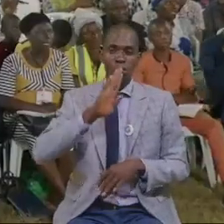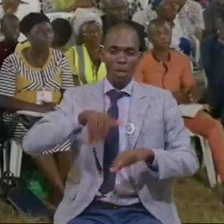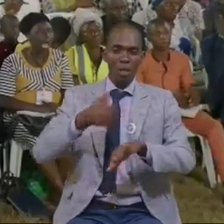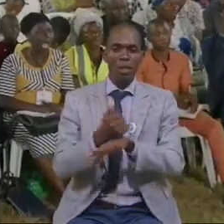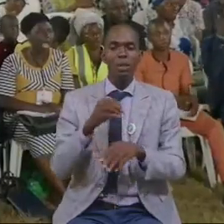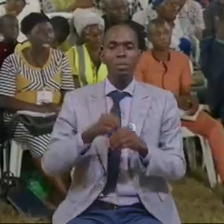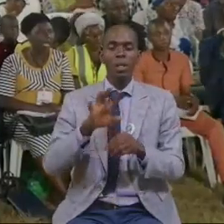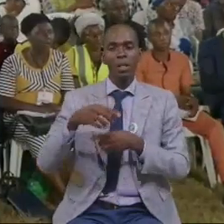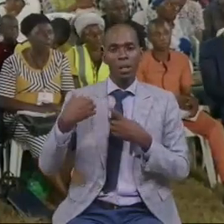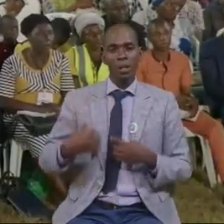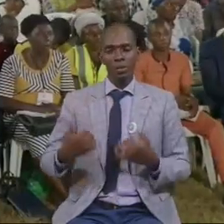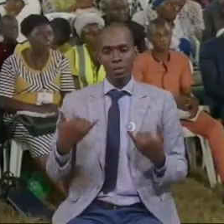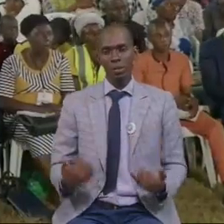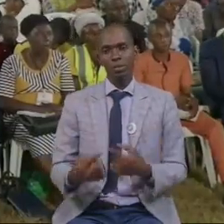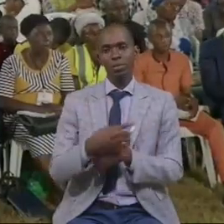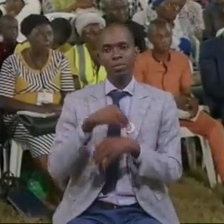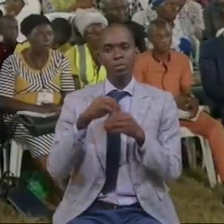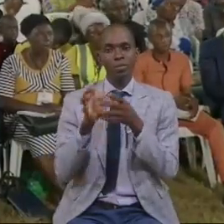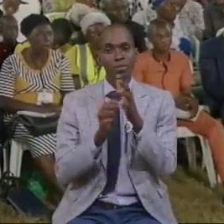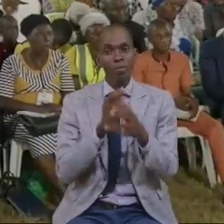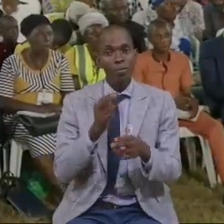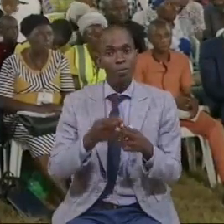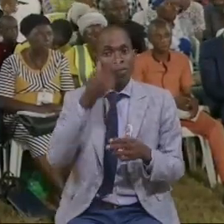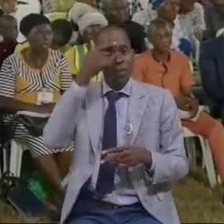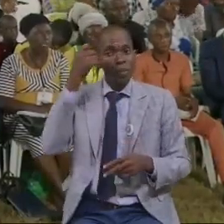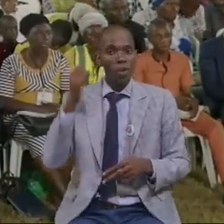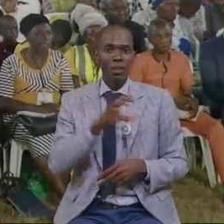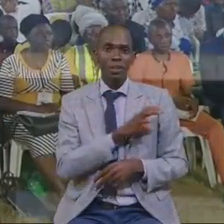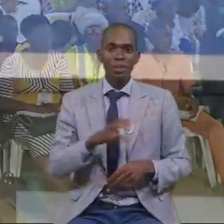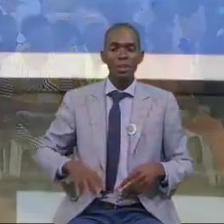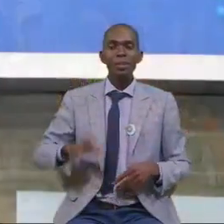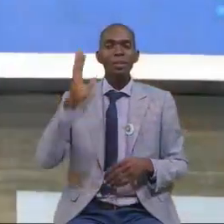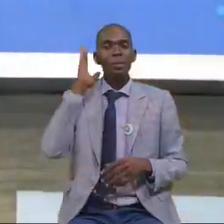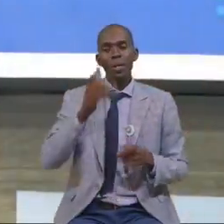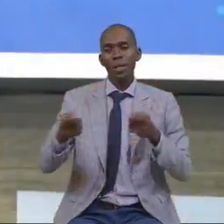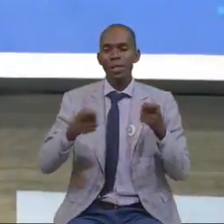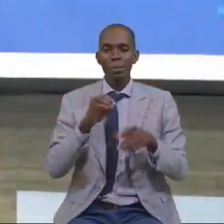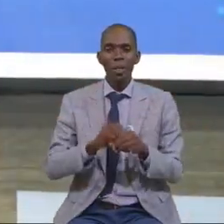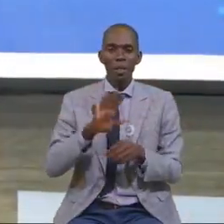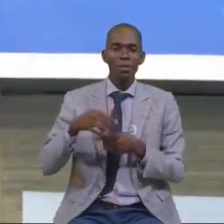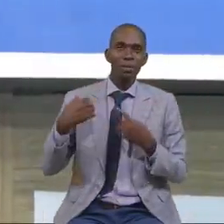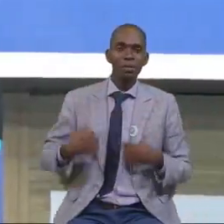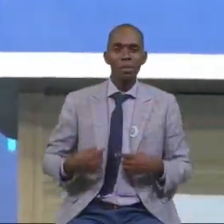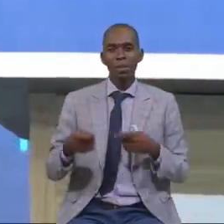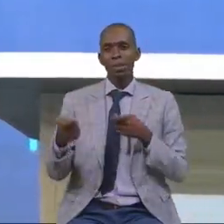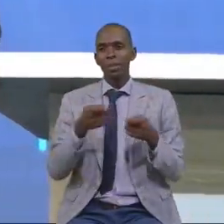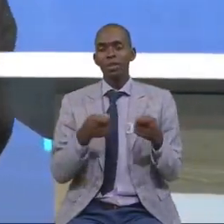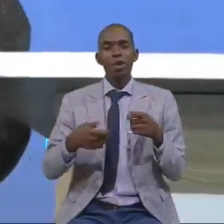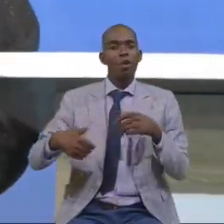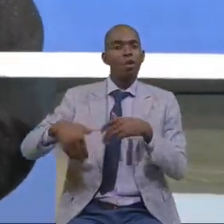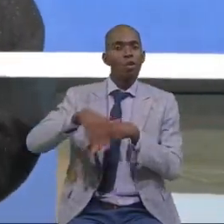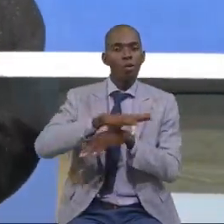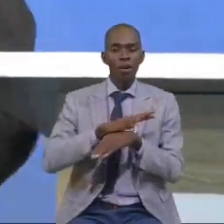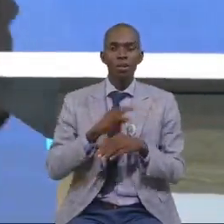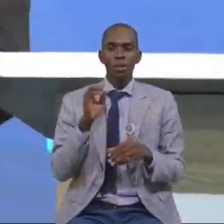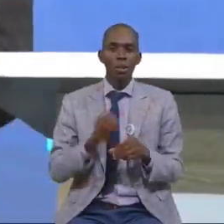today, because Christ will reign. Reign in your heart, reign over in